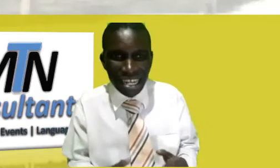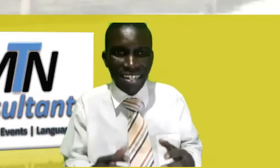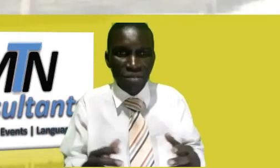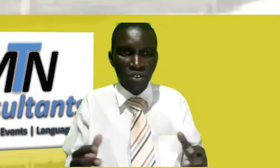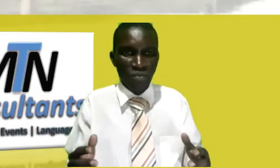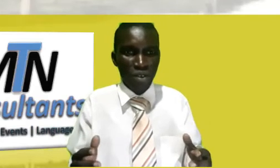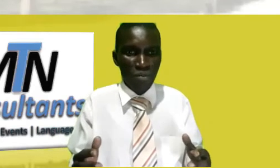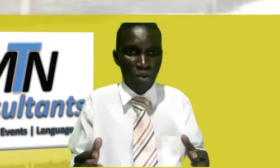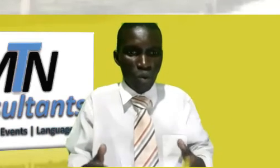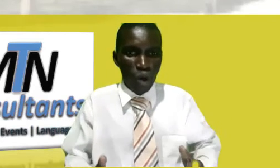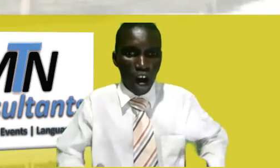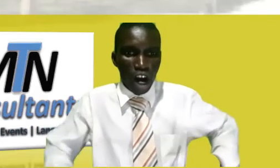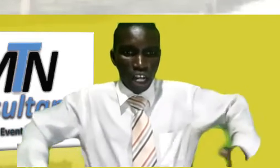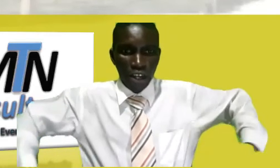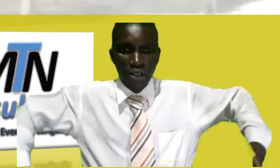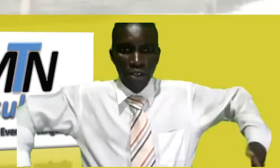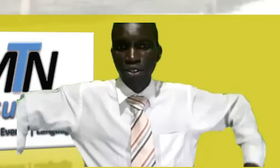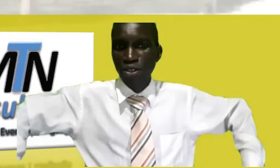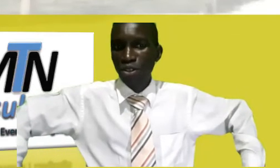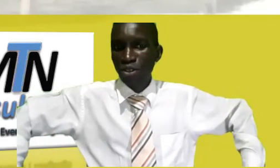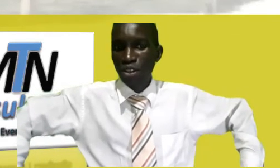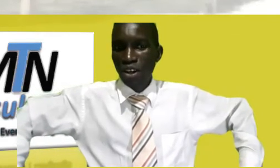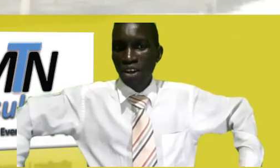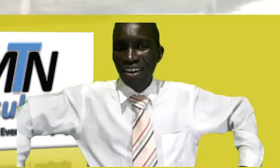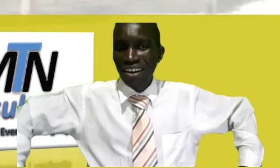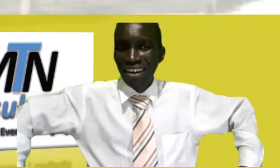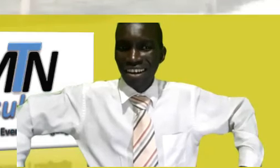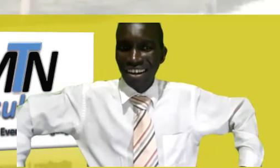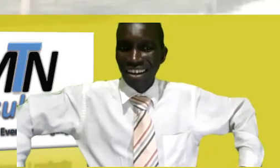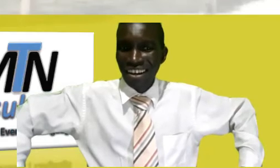get sign names of people who are like this.